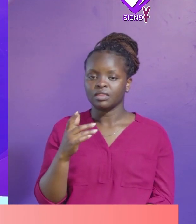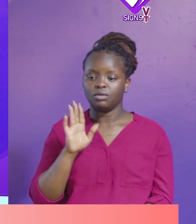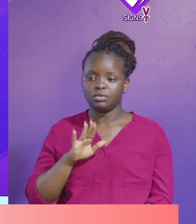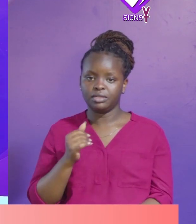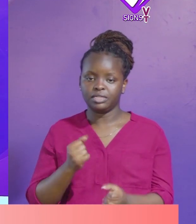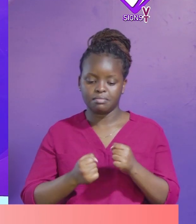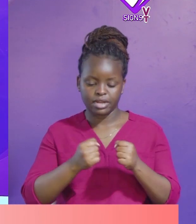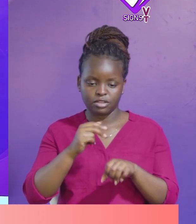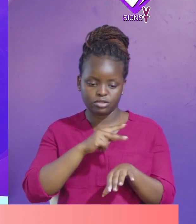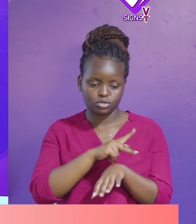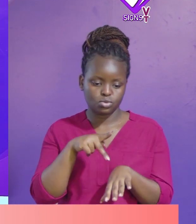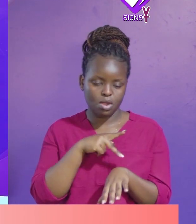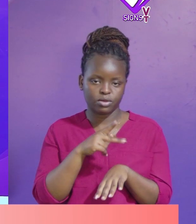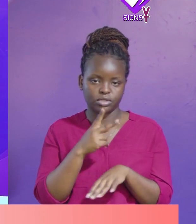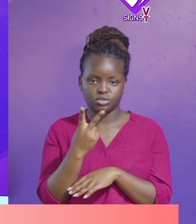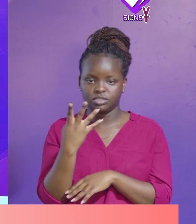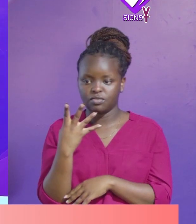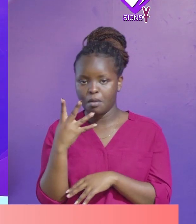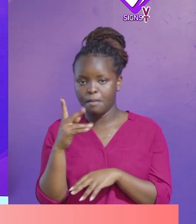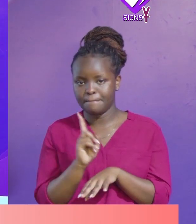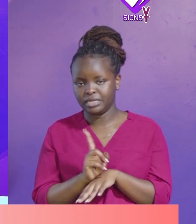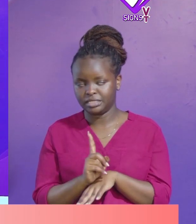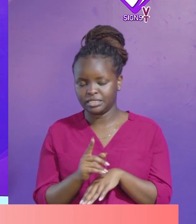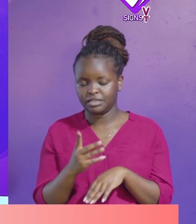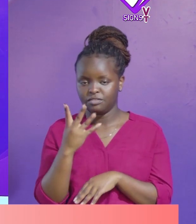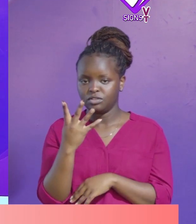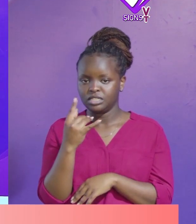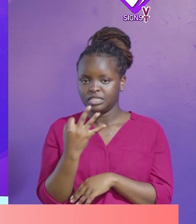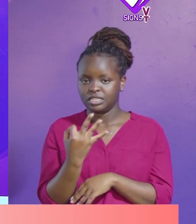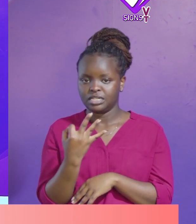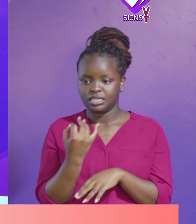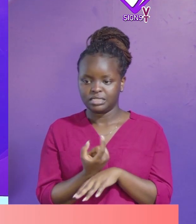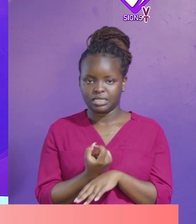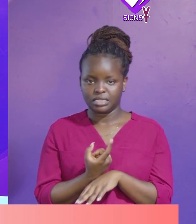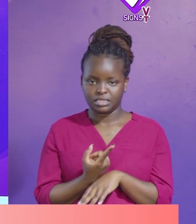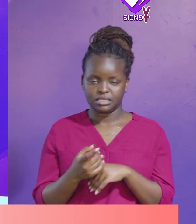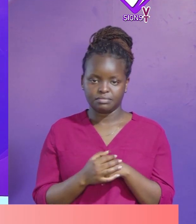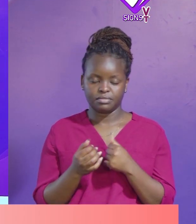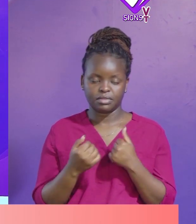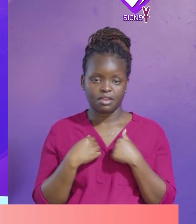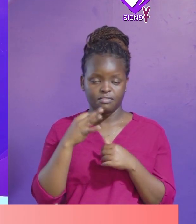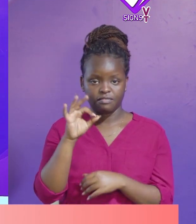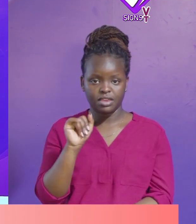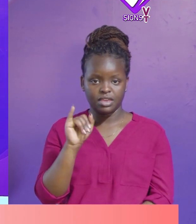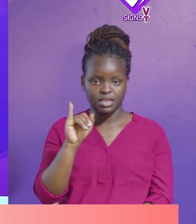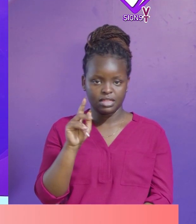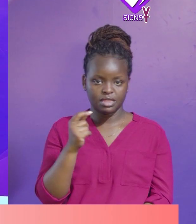is 2 hours, 24 minutes and 43 seconds. We have Faith Cherotich, who won